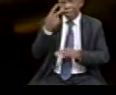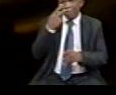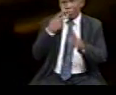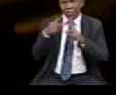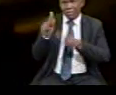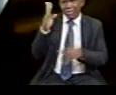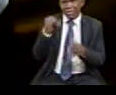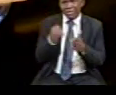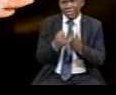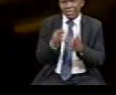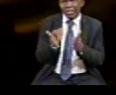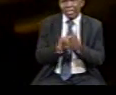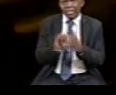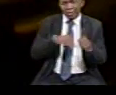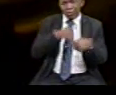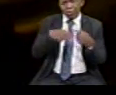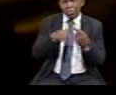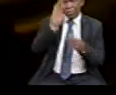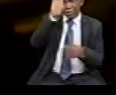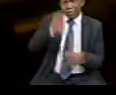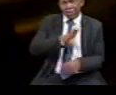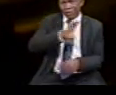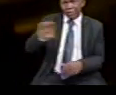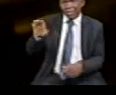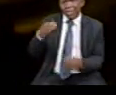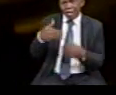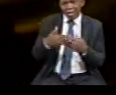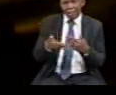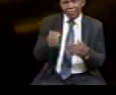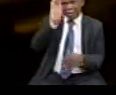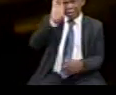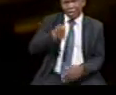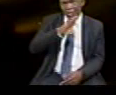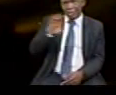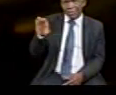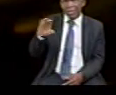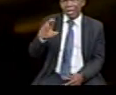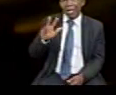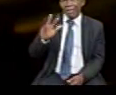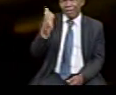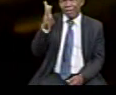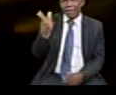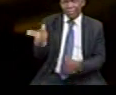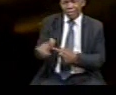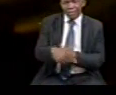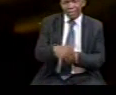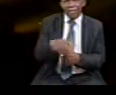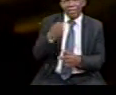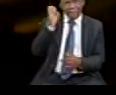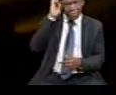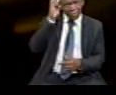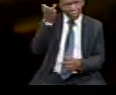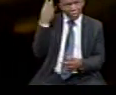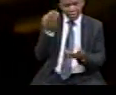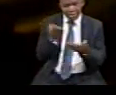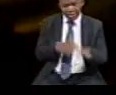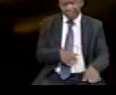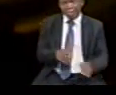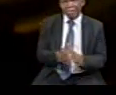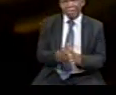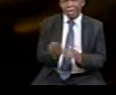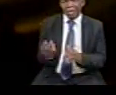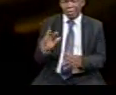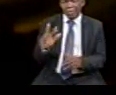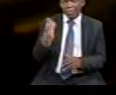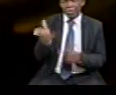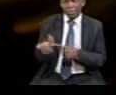the cross. After the cross, he's going to be buried. And 3 days he will spend in the bowels of the earth. And after on the third